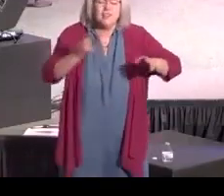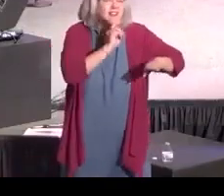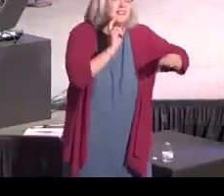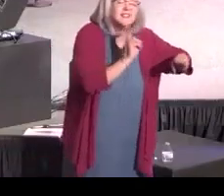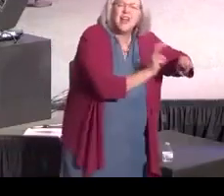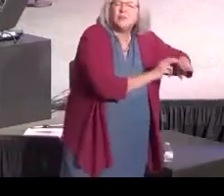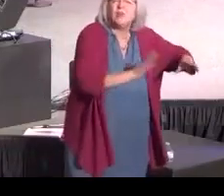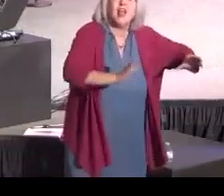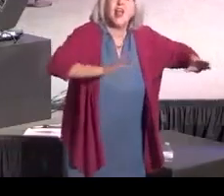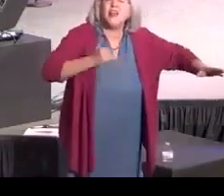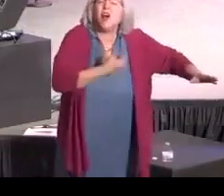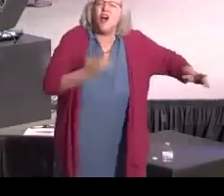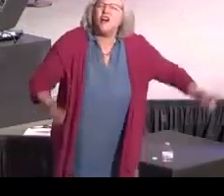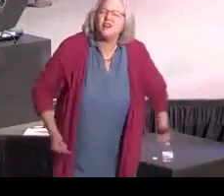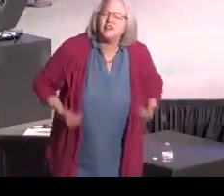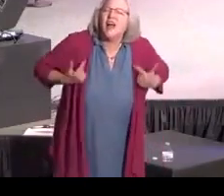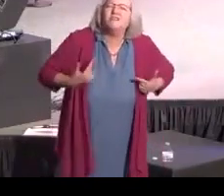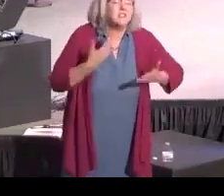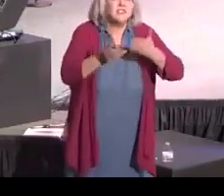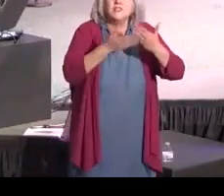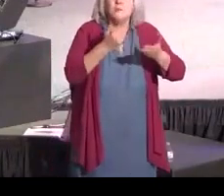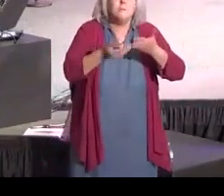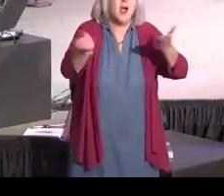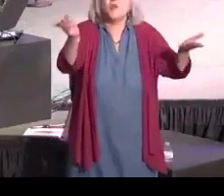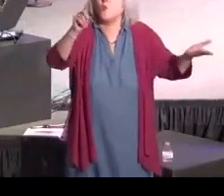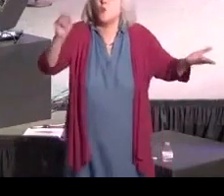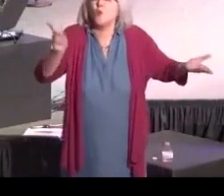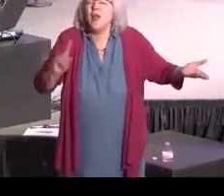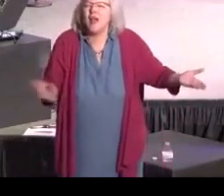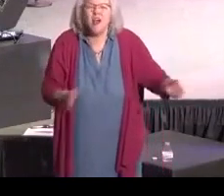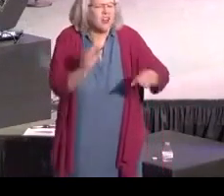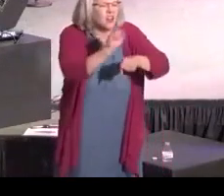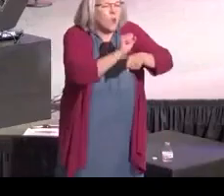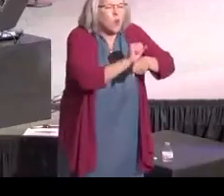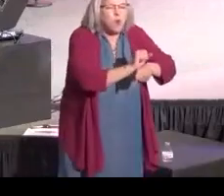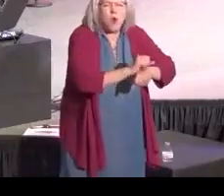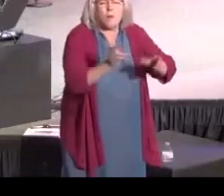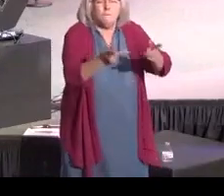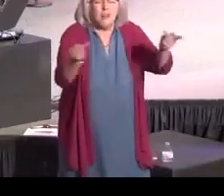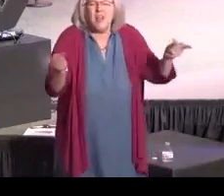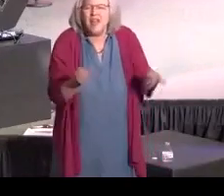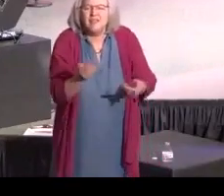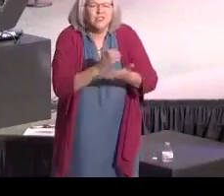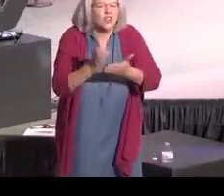our lives, wherever it might be, in the workplace, on the college campus,